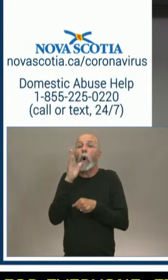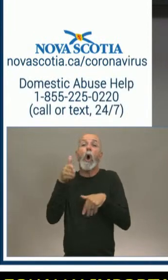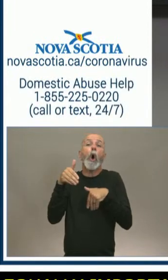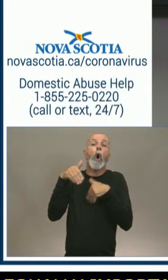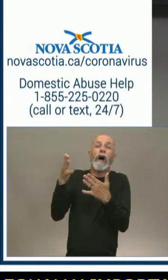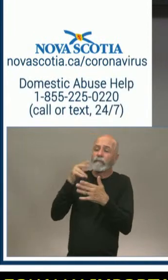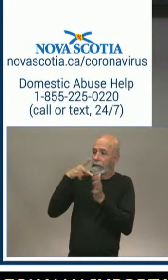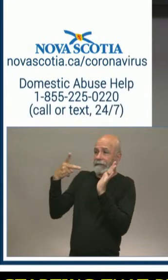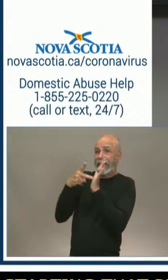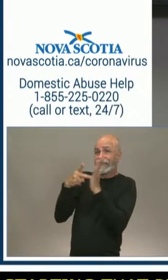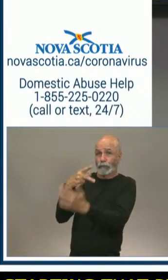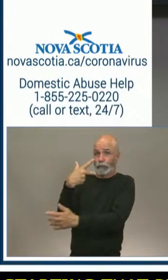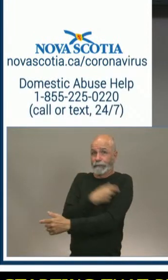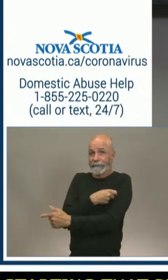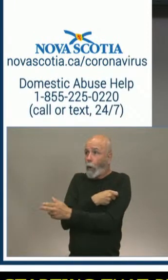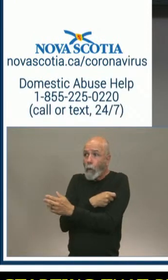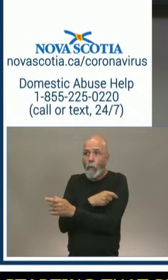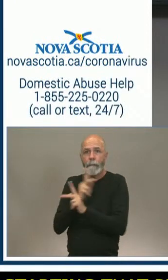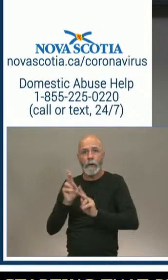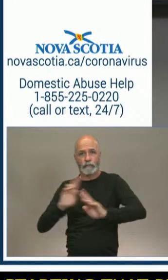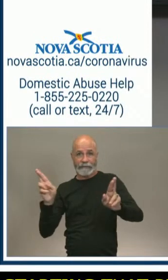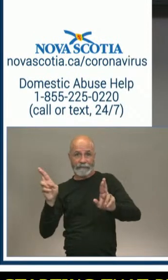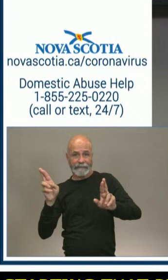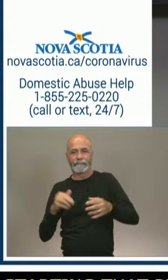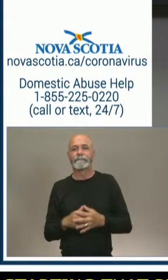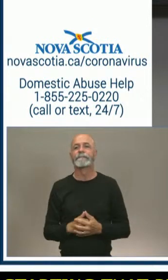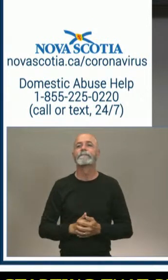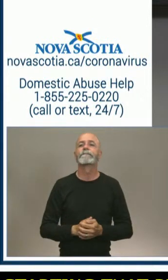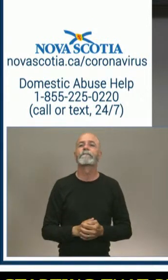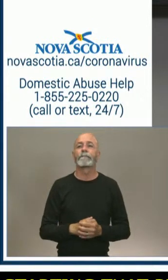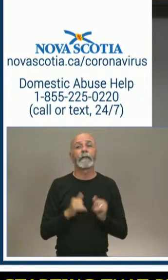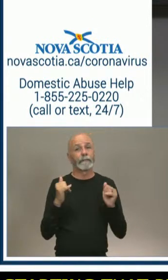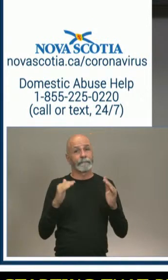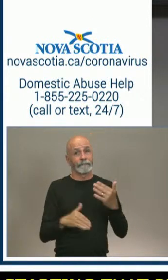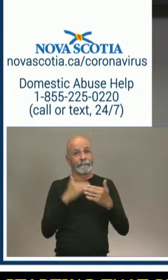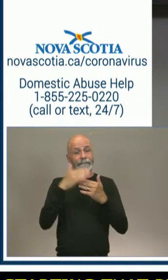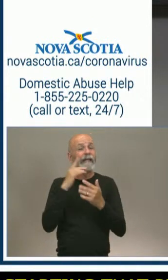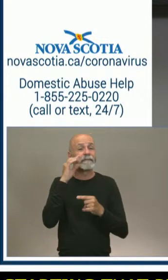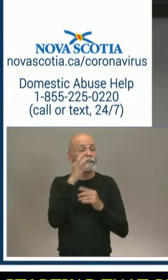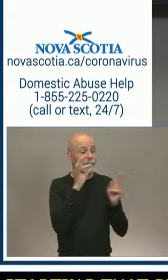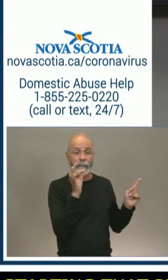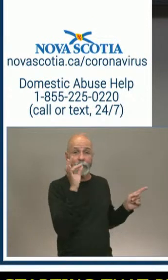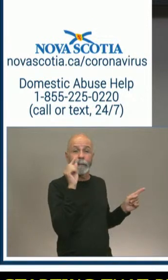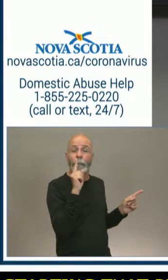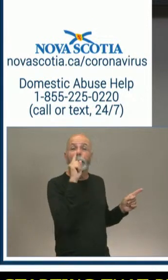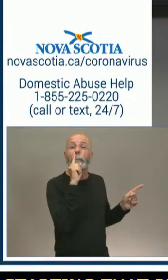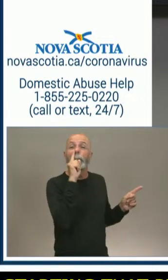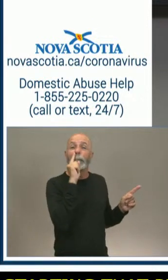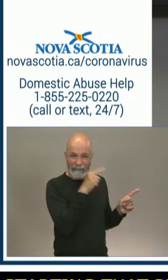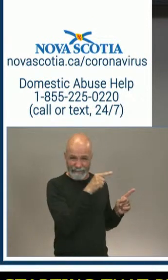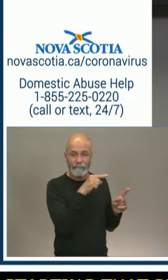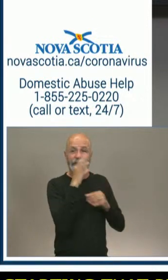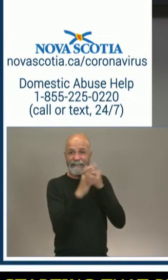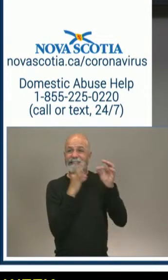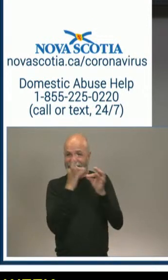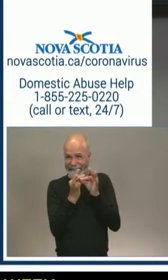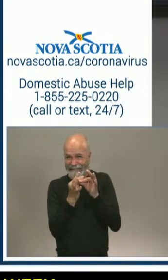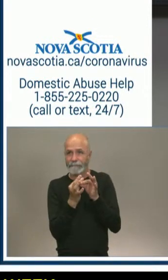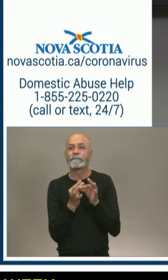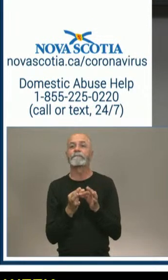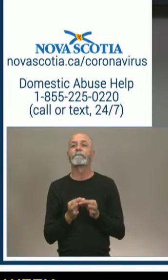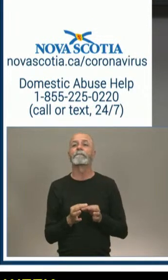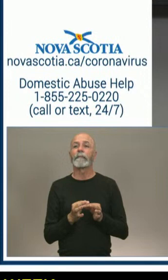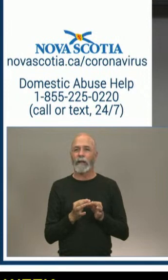I want to focus more on testing for a few minutes. As the Premier said, testing has been